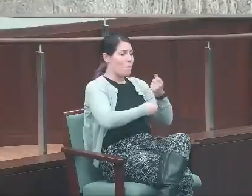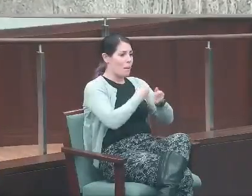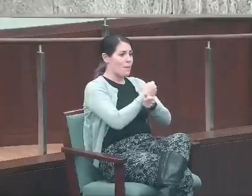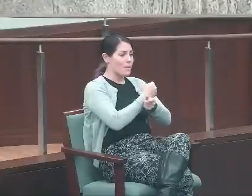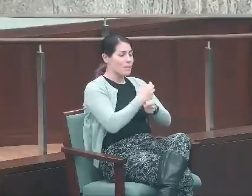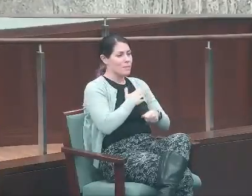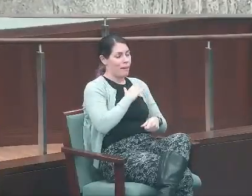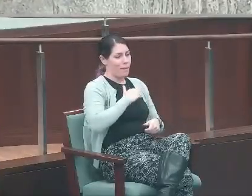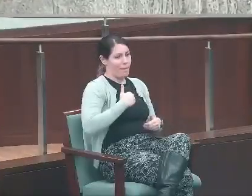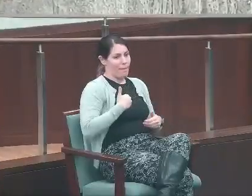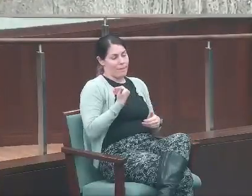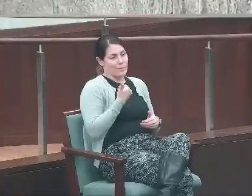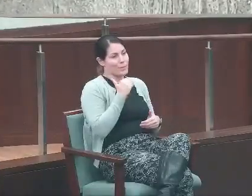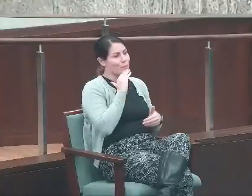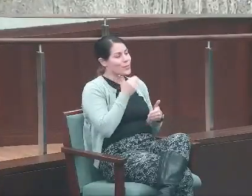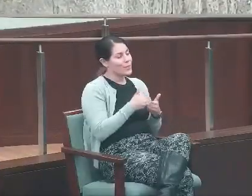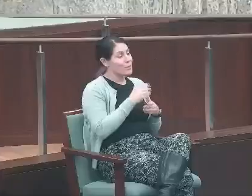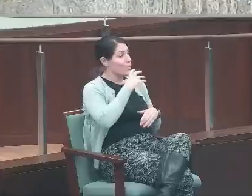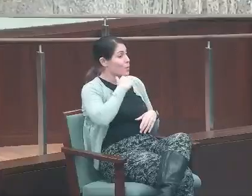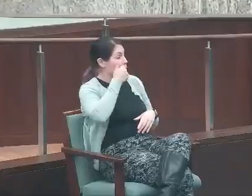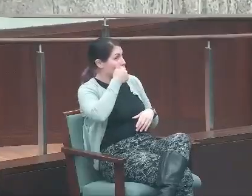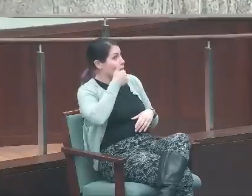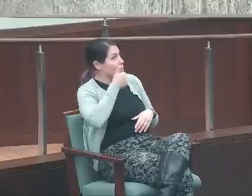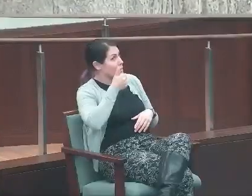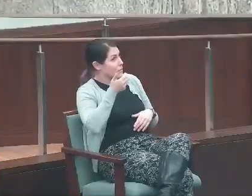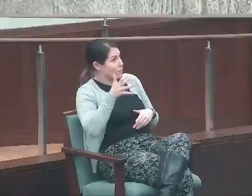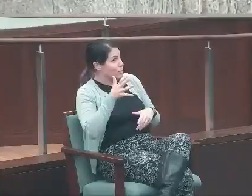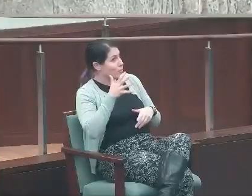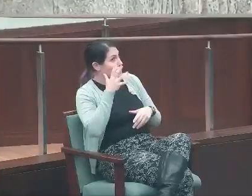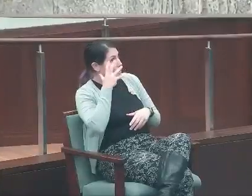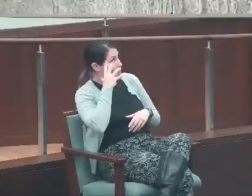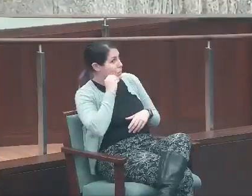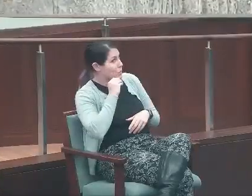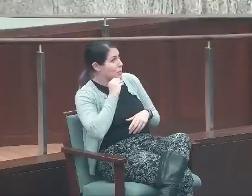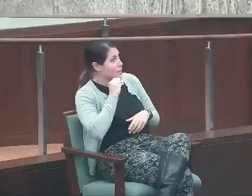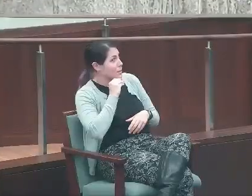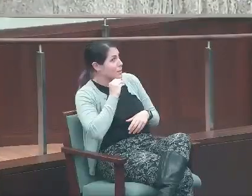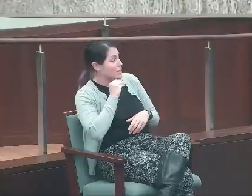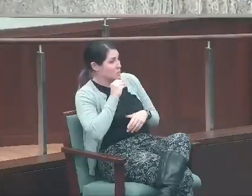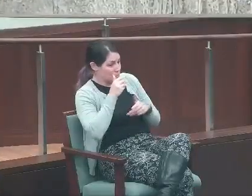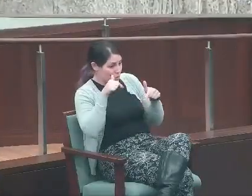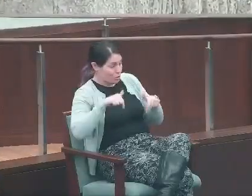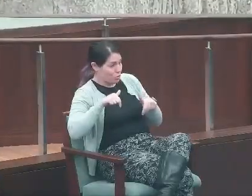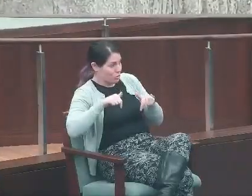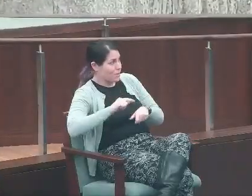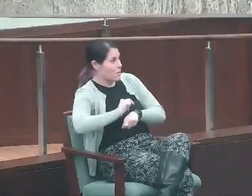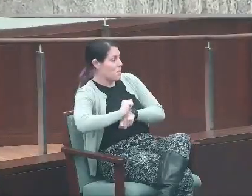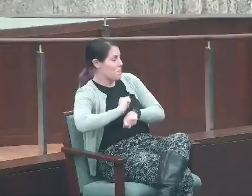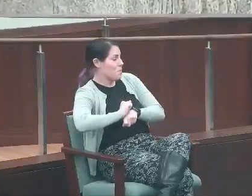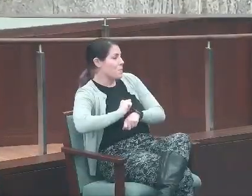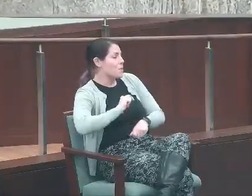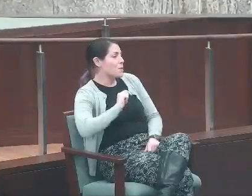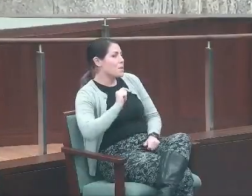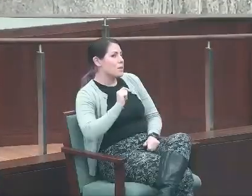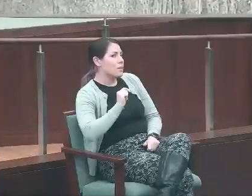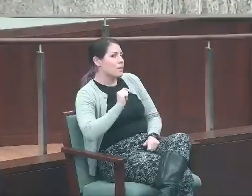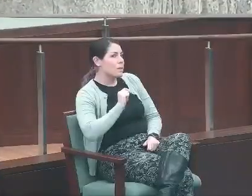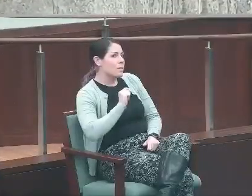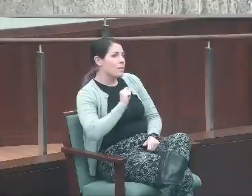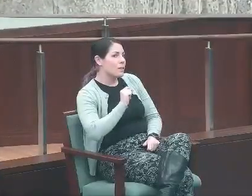daughter. My older daughter was also bat mitzvahed and confirmed here It is, I think, I